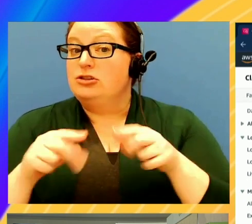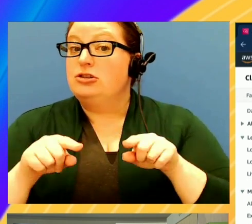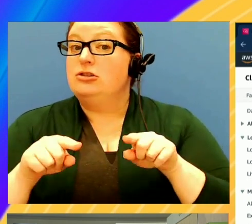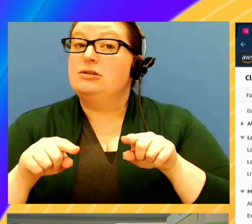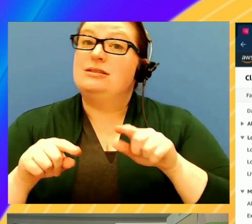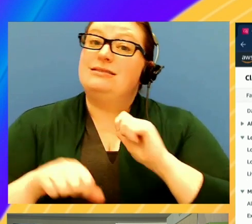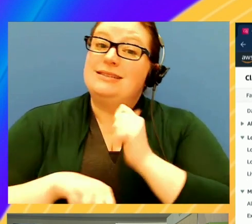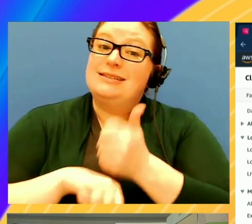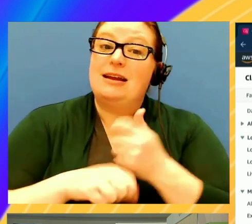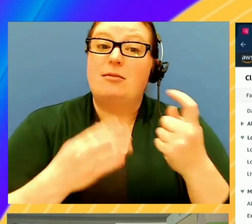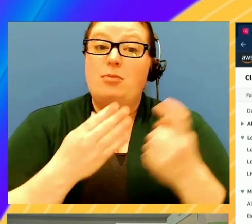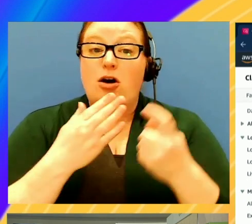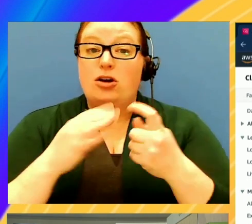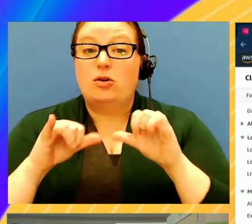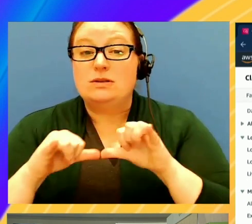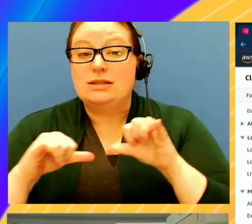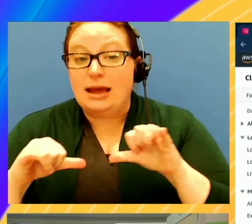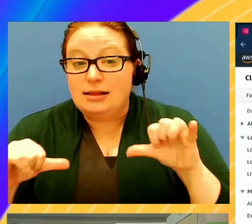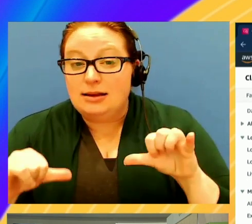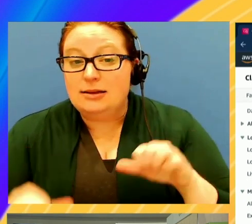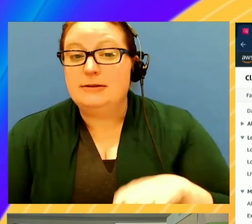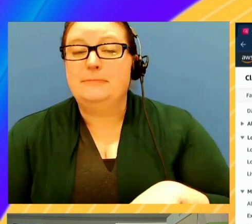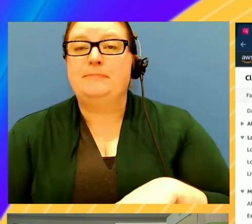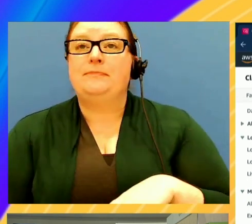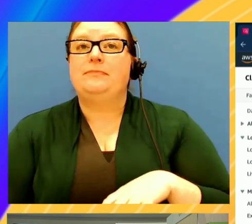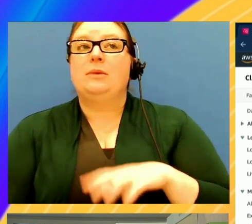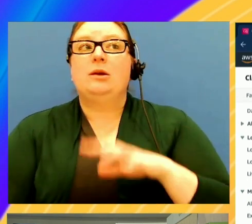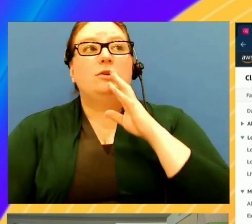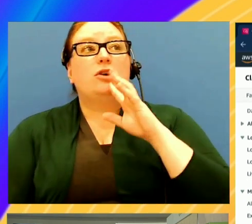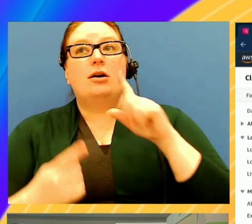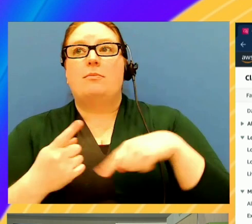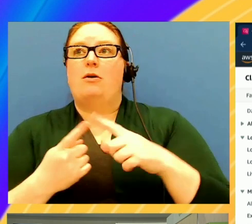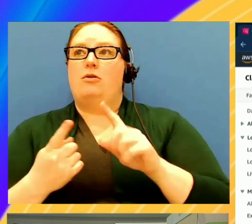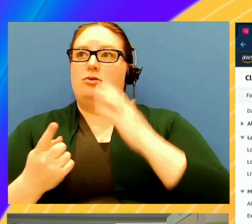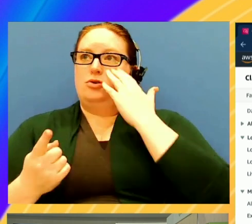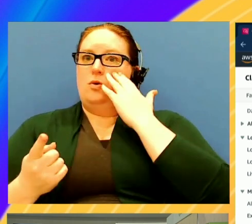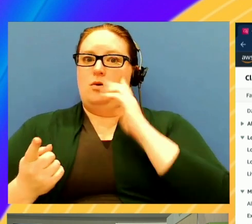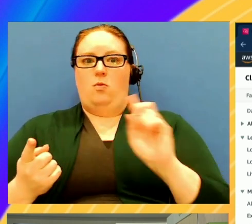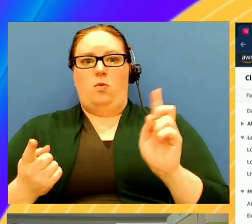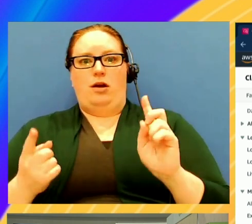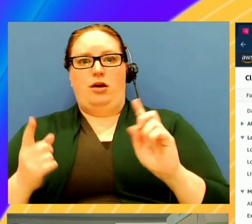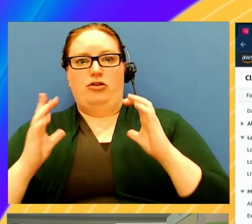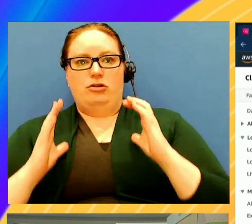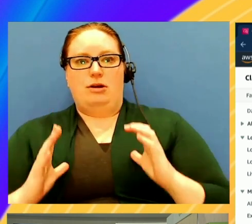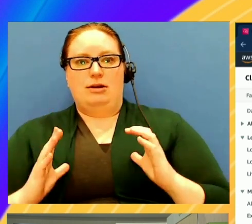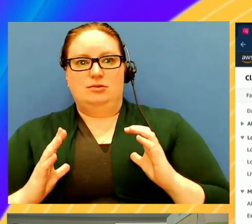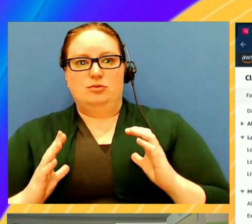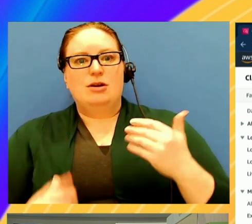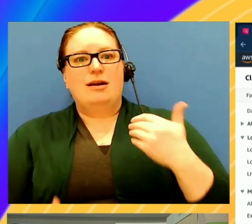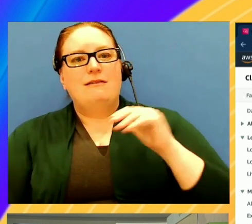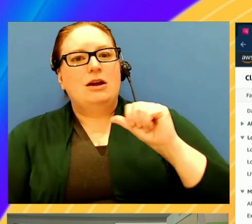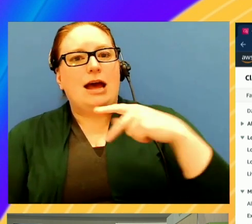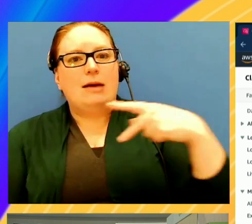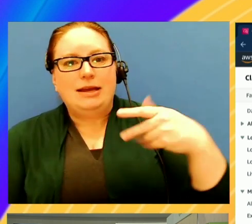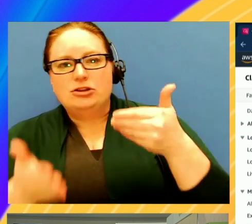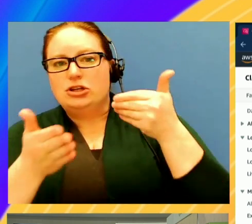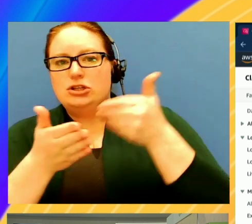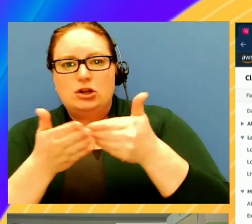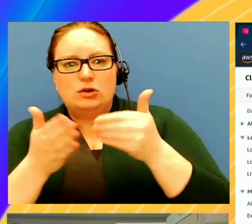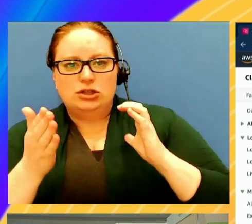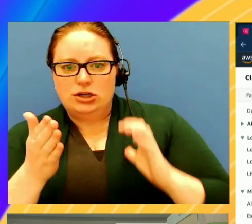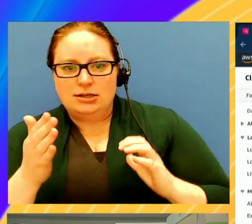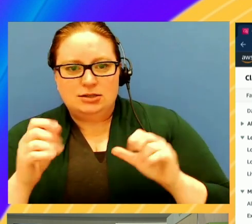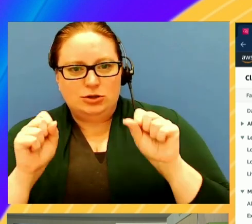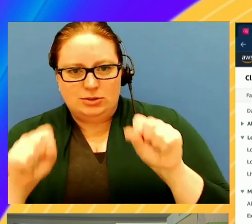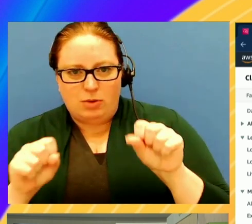groups, and we talk about knowing where your customer is, having your application as close to your customer as possible. Yeah.